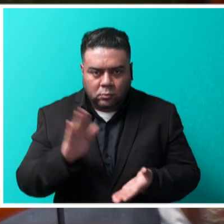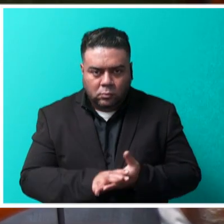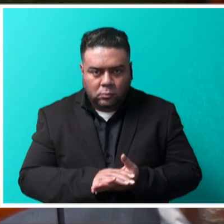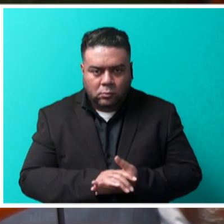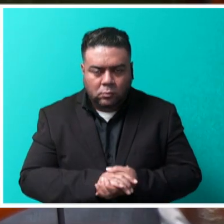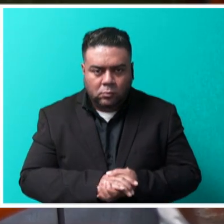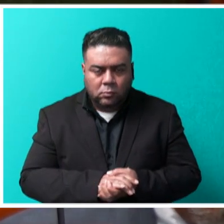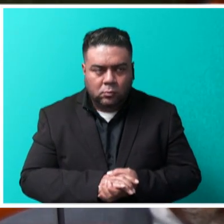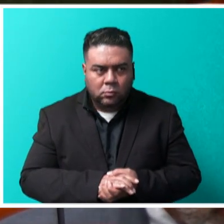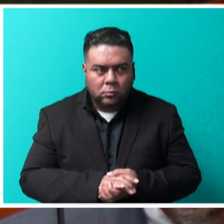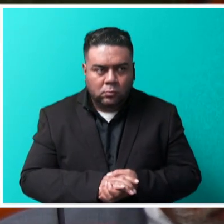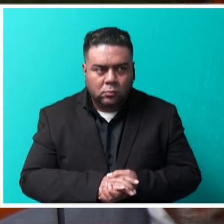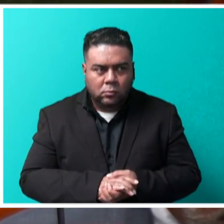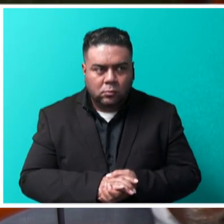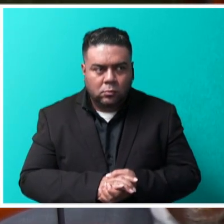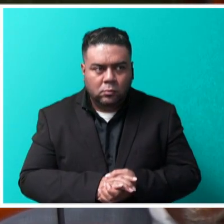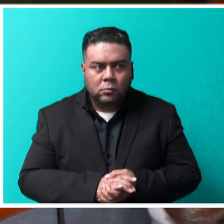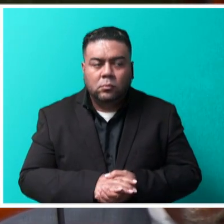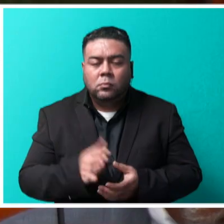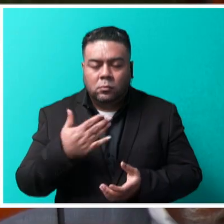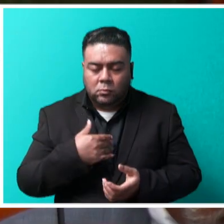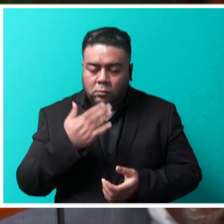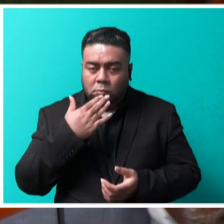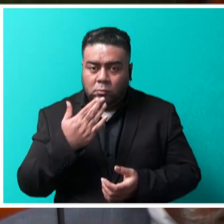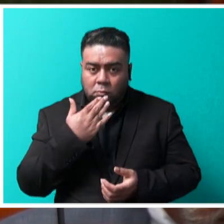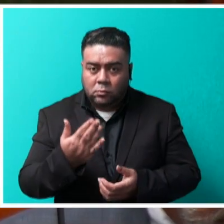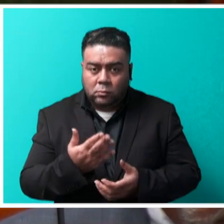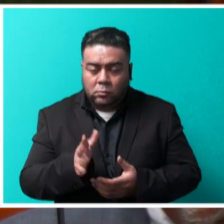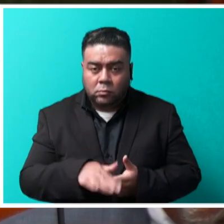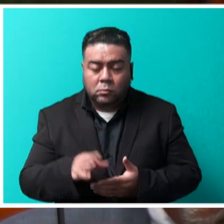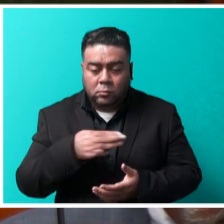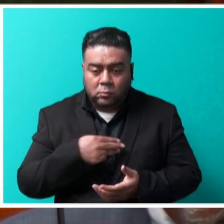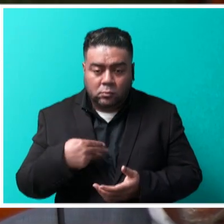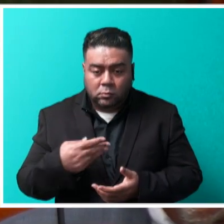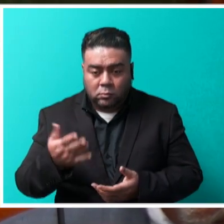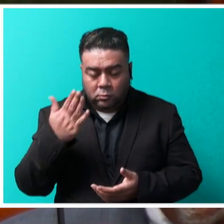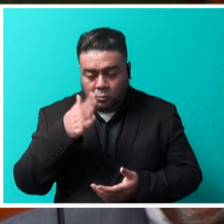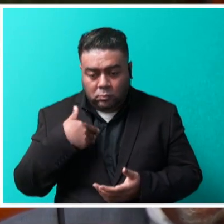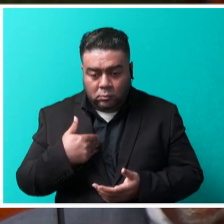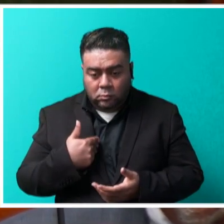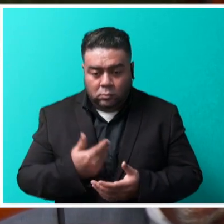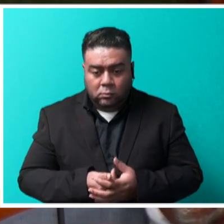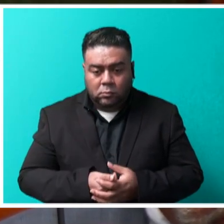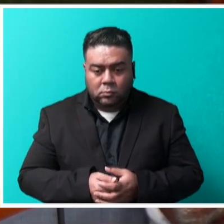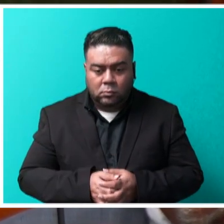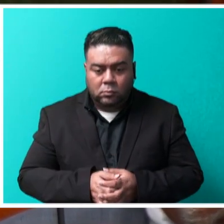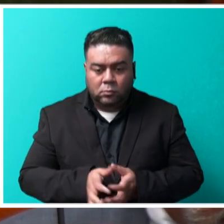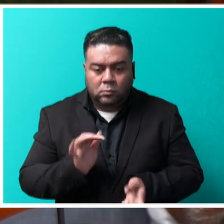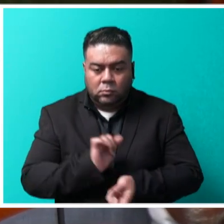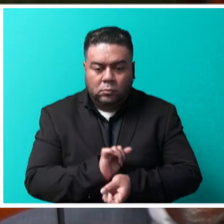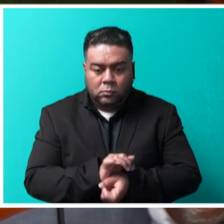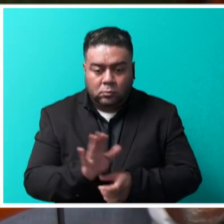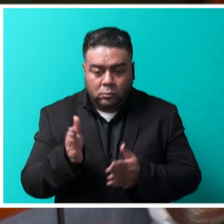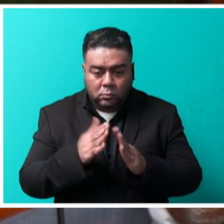abuse by up to 45%. My sincere thanks goes to the Ministries of Health, Education, Policing, and Communications, and